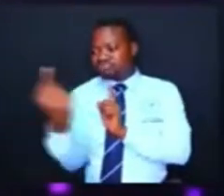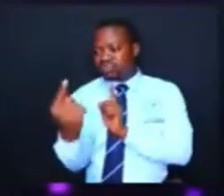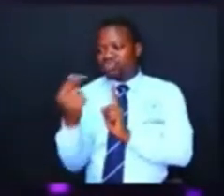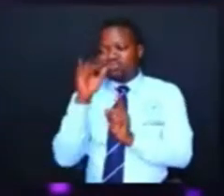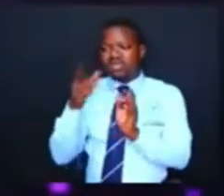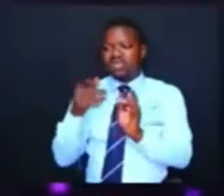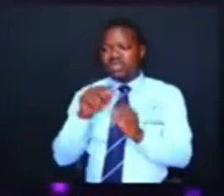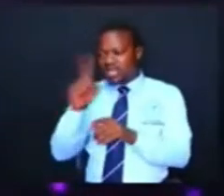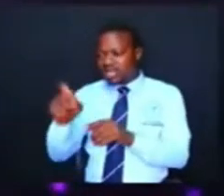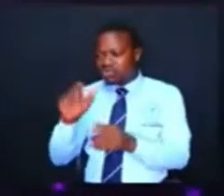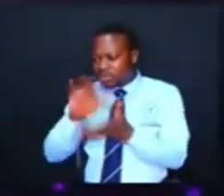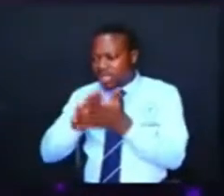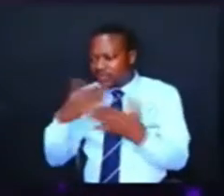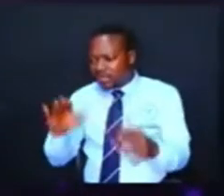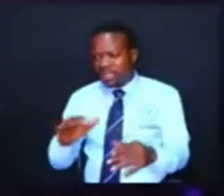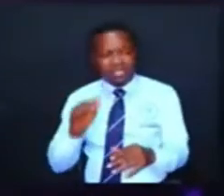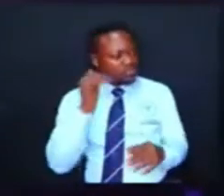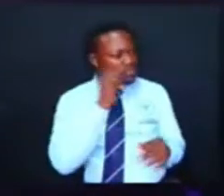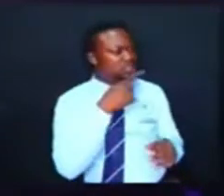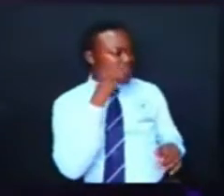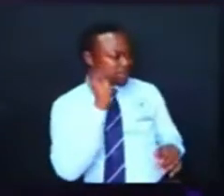stop.